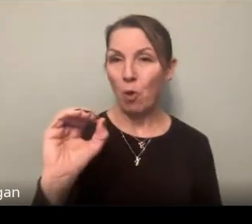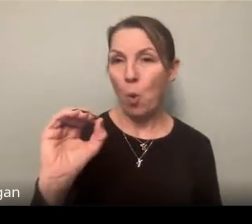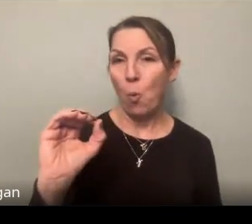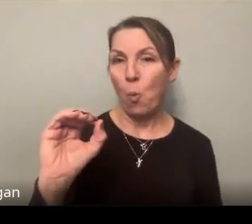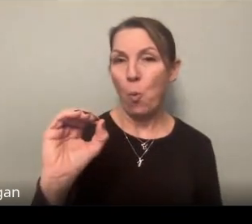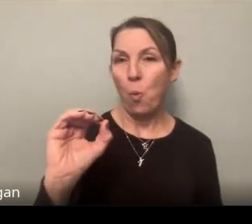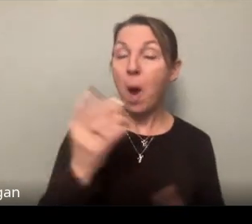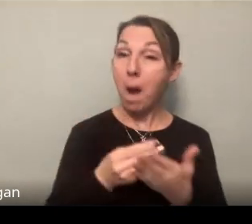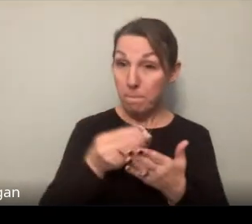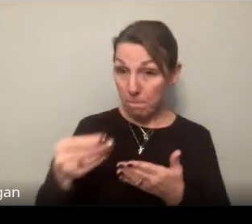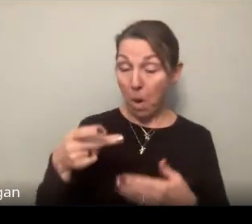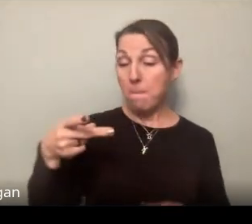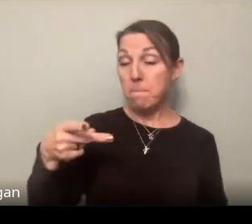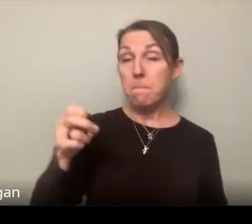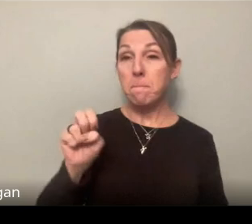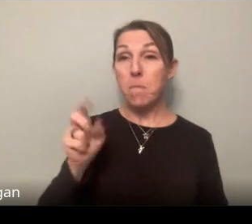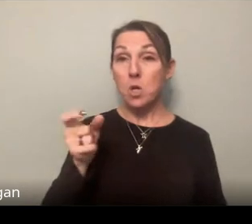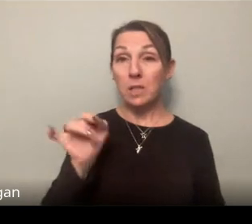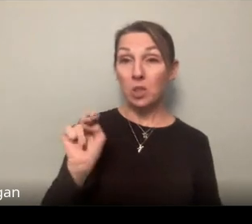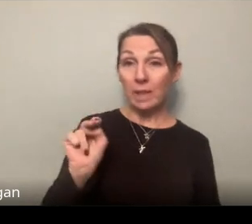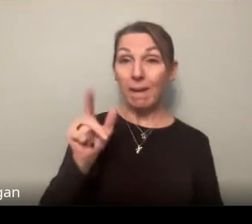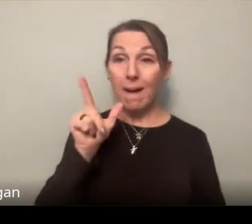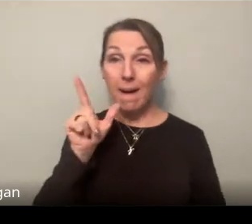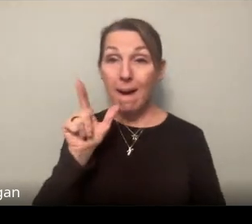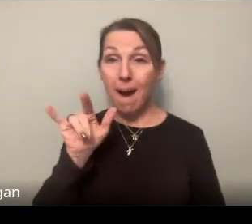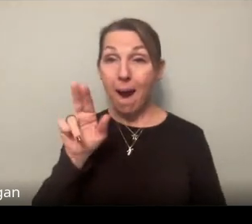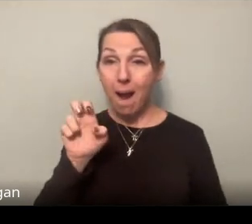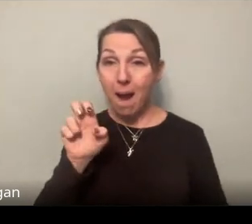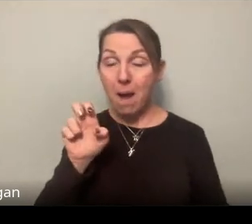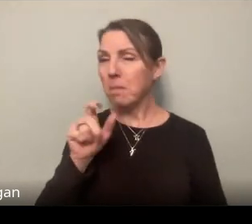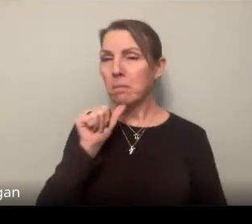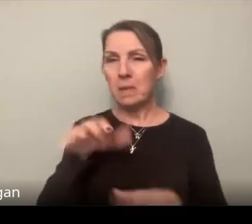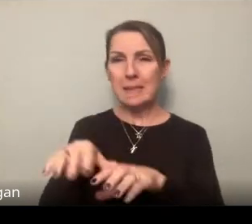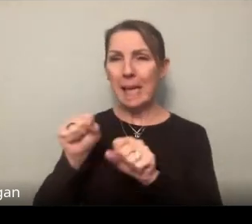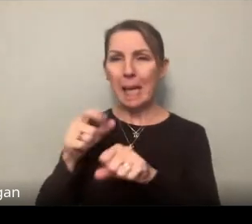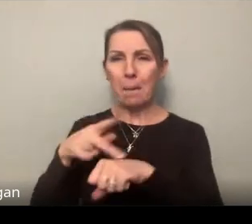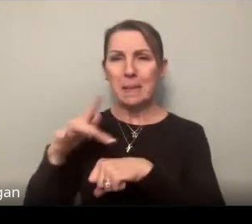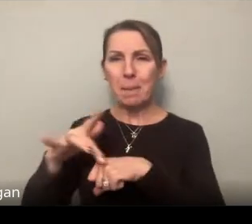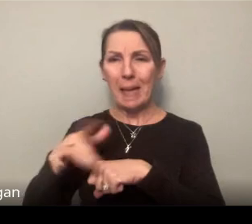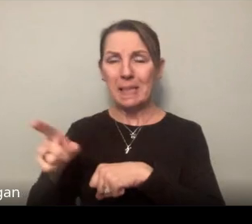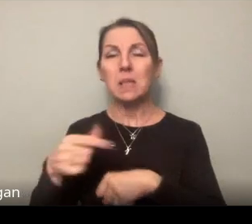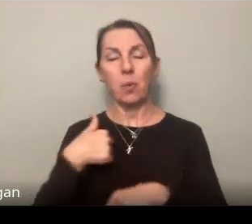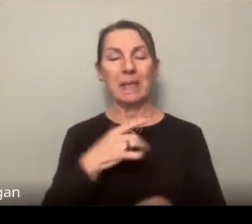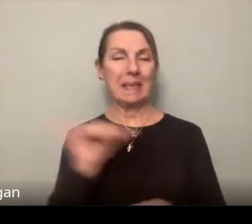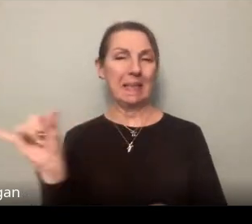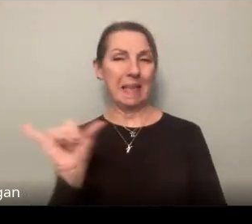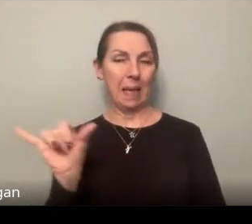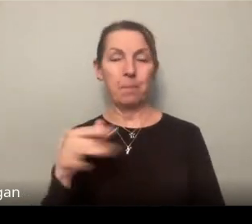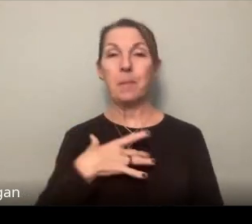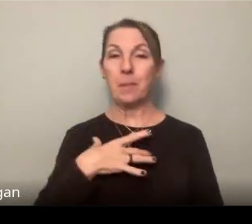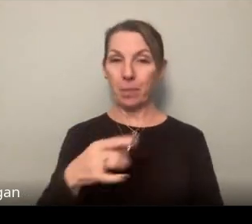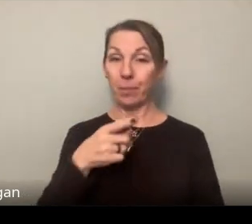bought the Persian limes. Now they are just taking up space. Oh my, that's how it is. That's how it is. So I like to do recipes.